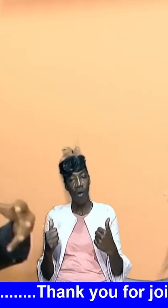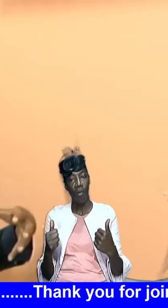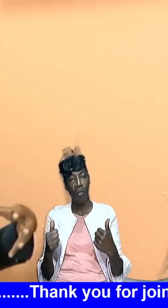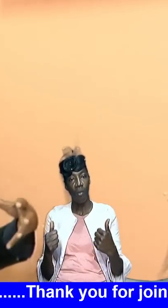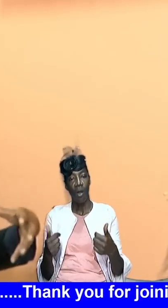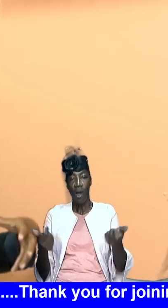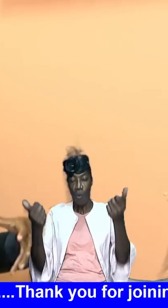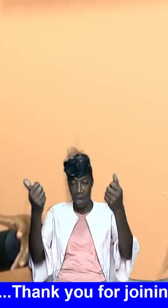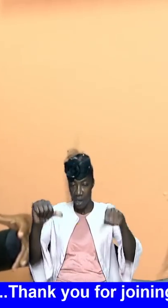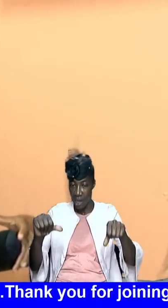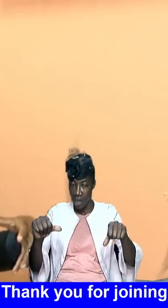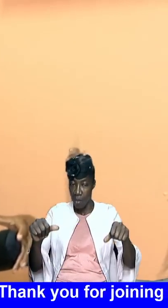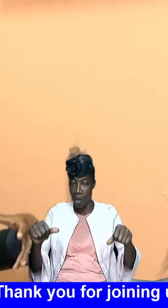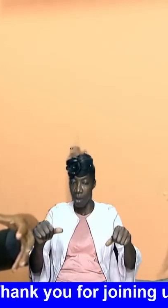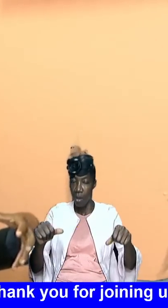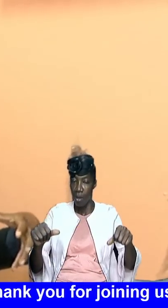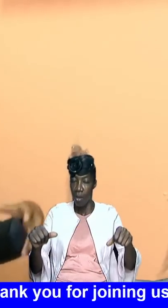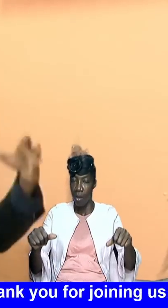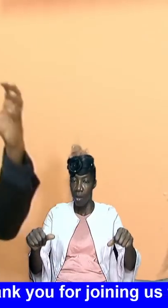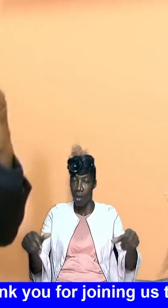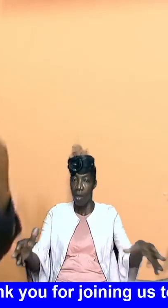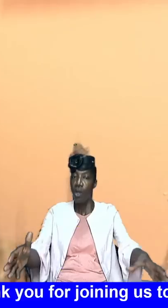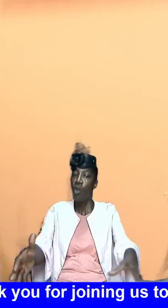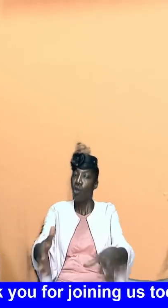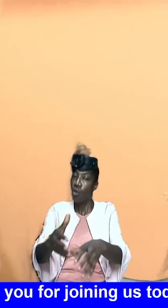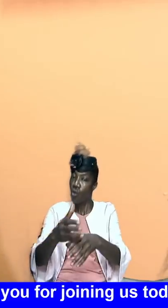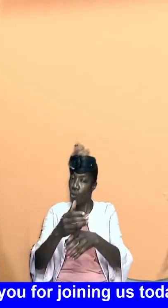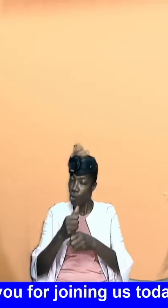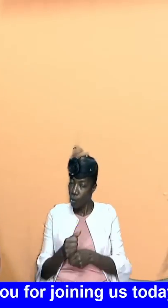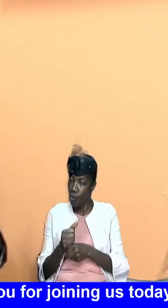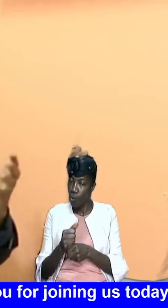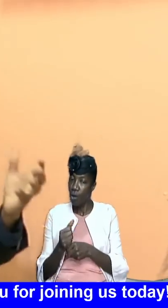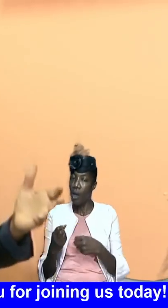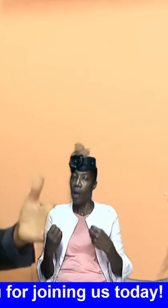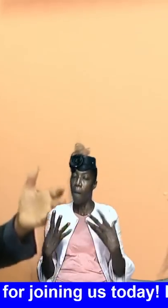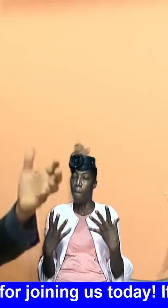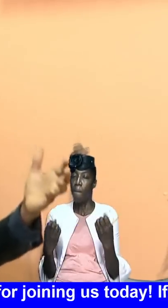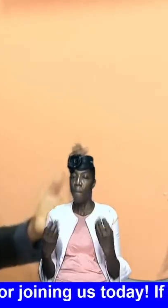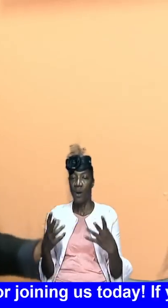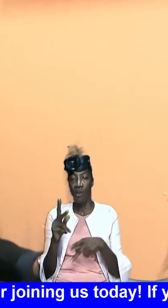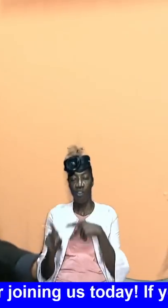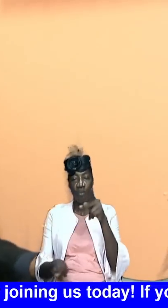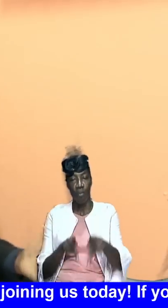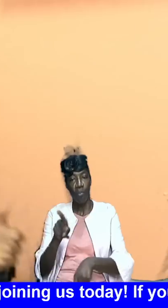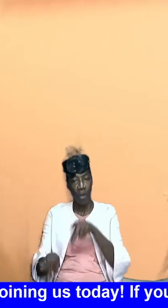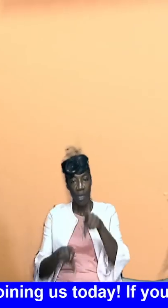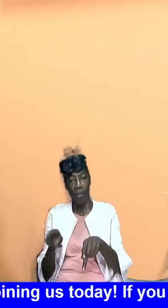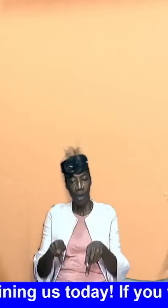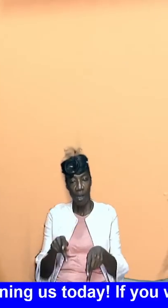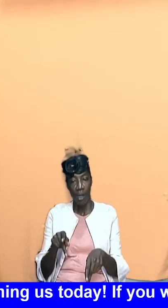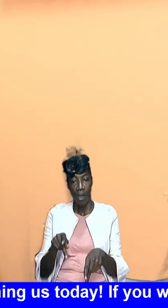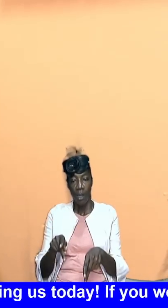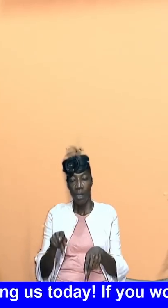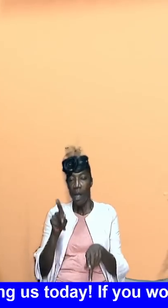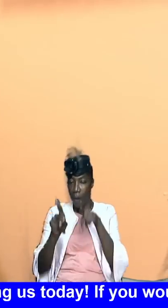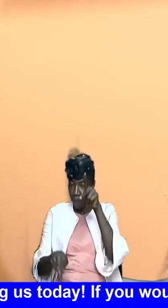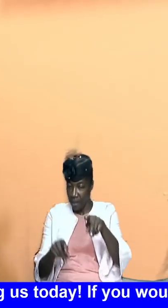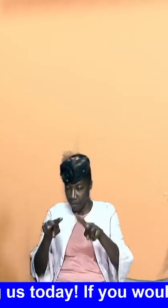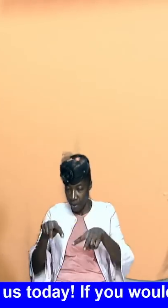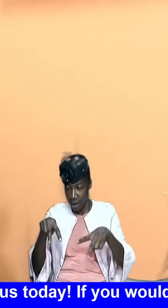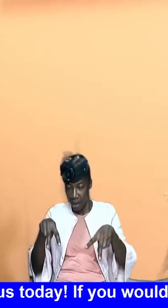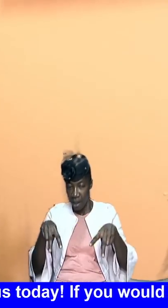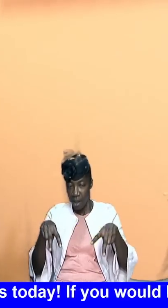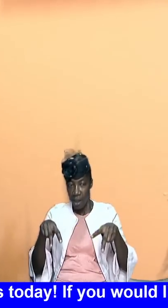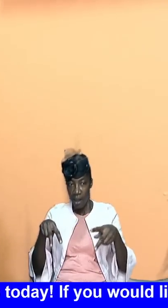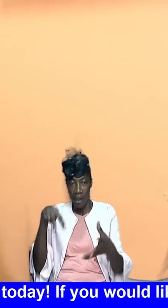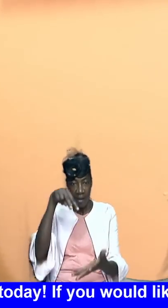be able to hold as many as possible. If folks will have to stand,